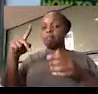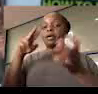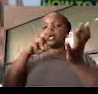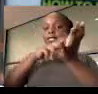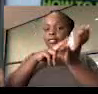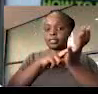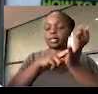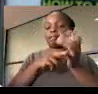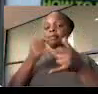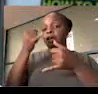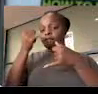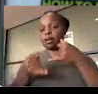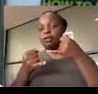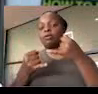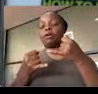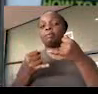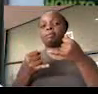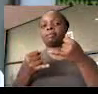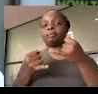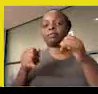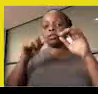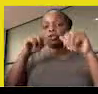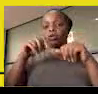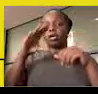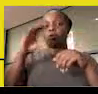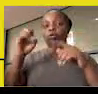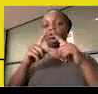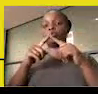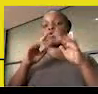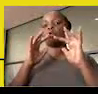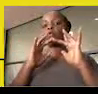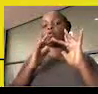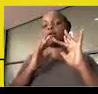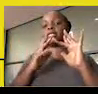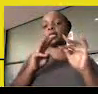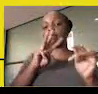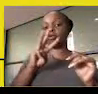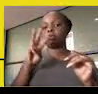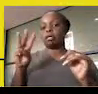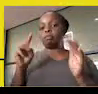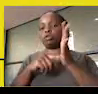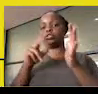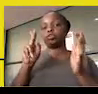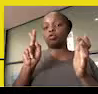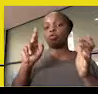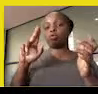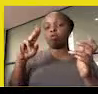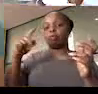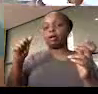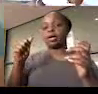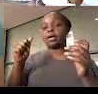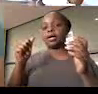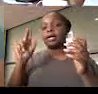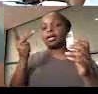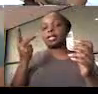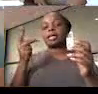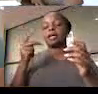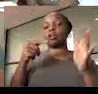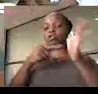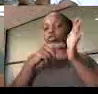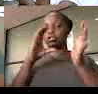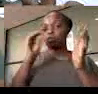is the receipt. After that, we are going to fill a form. Now, after sending the 200, we have 3 main ways of